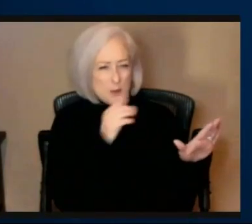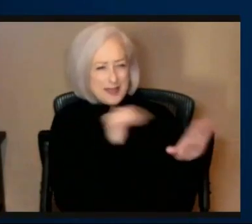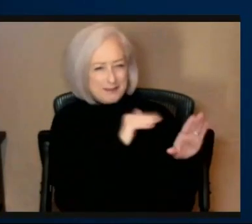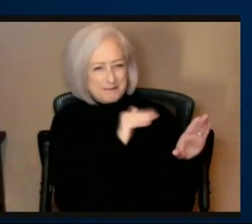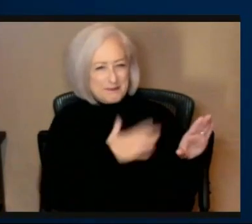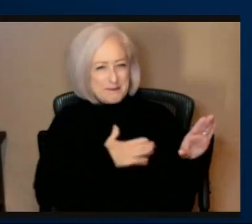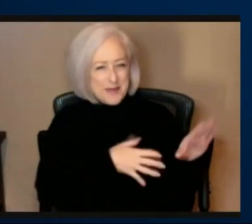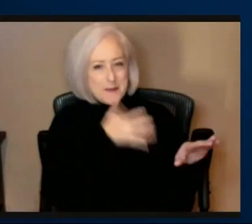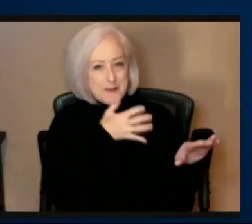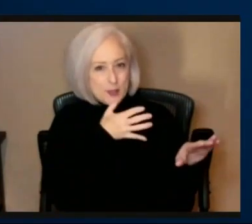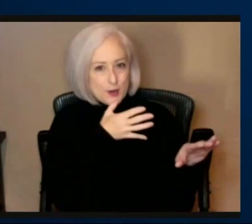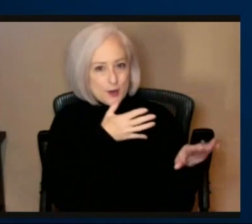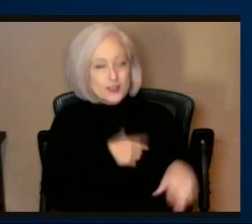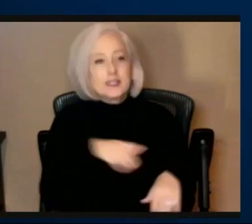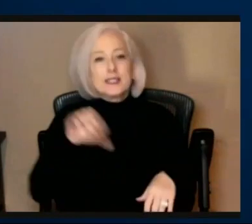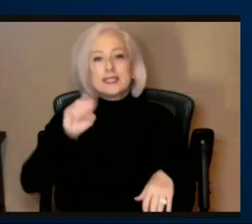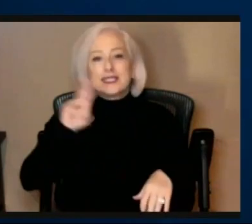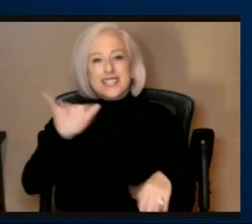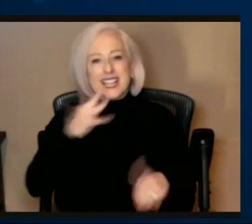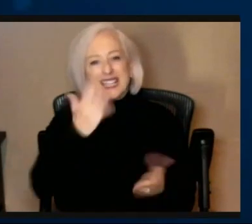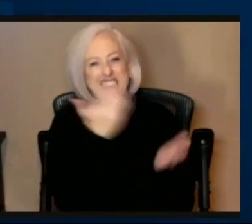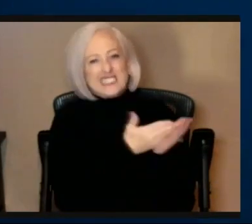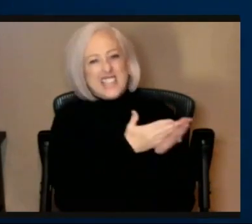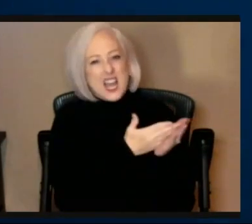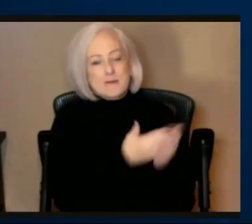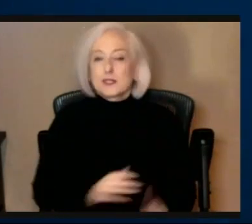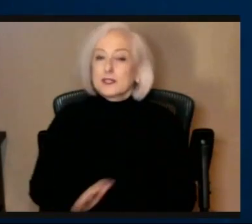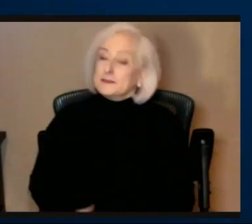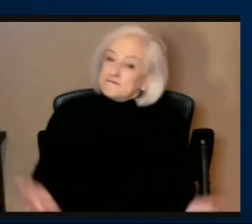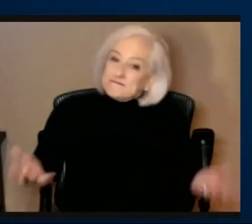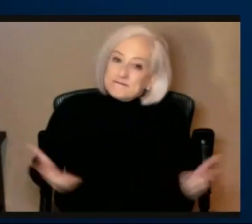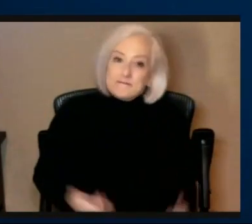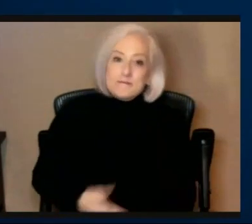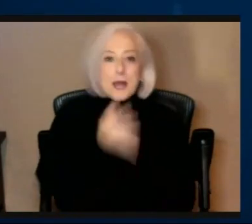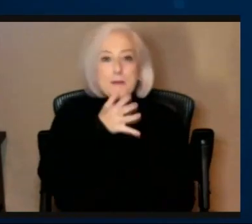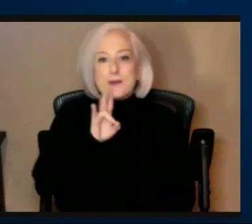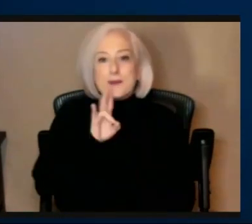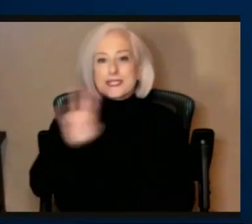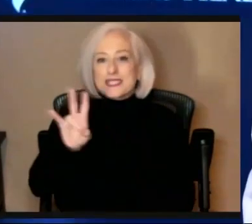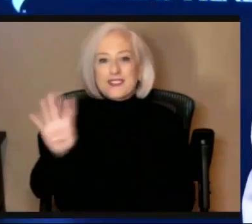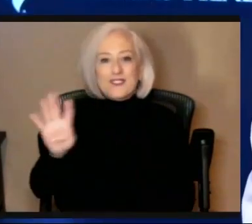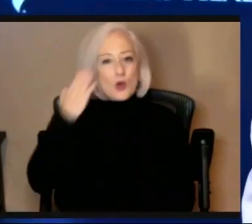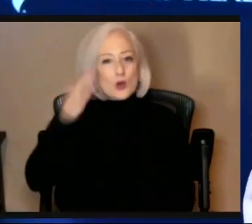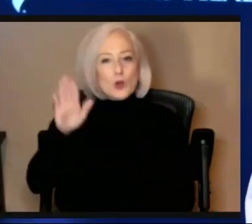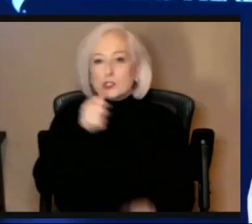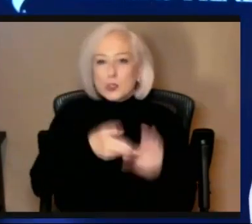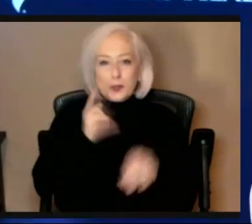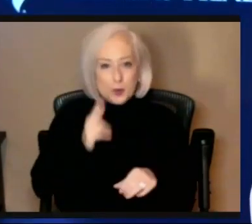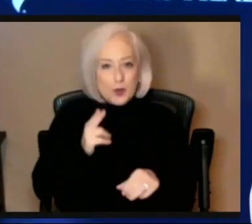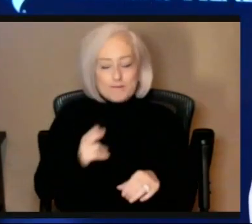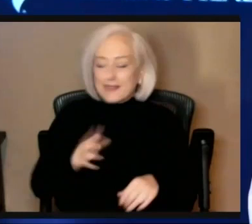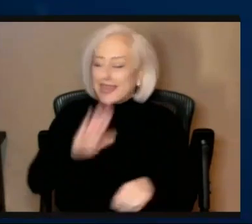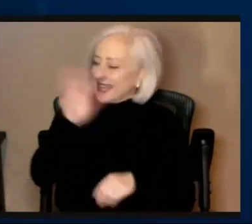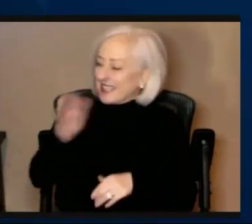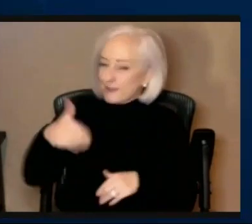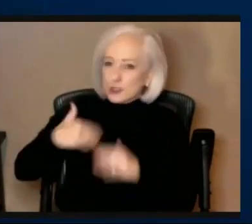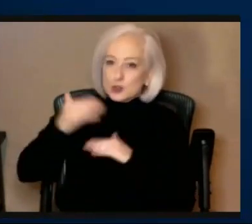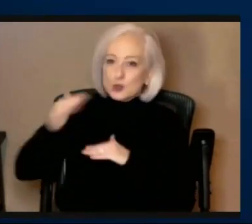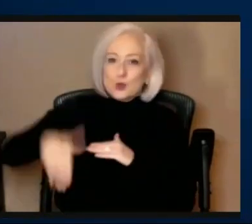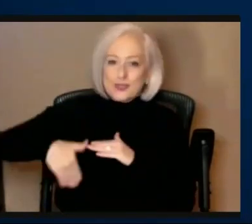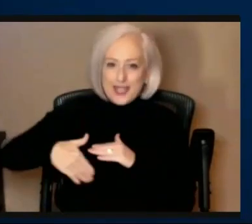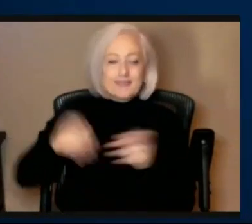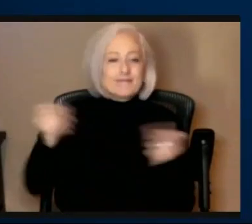the cigars. I don't know, 74 years old. I don't know if I'm going to get her to quit, but it's never too late. Everybody is capable of change. I love that. I